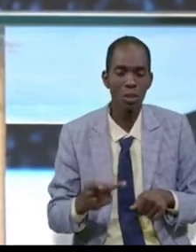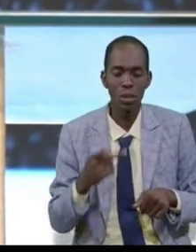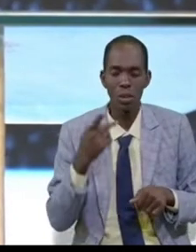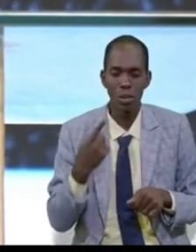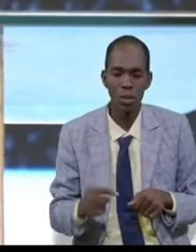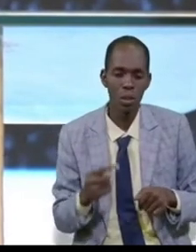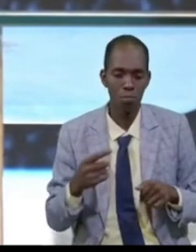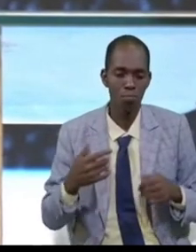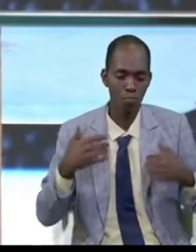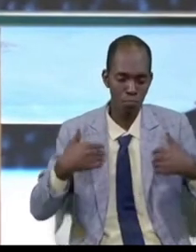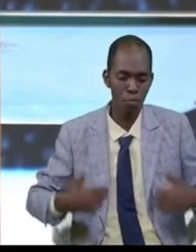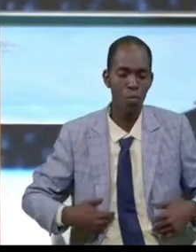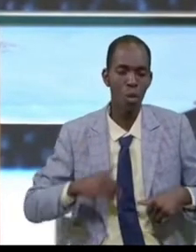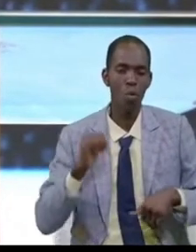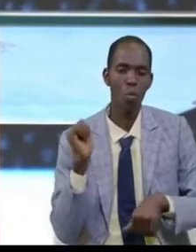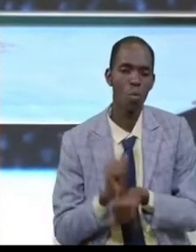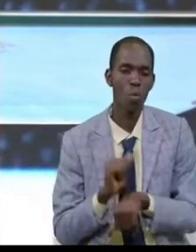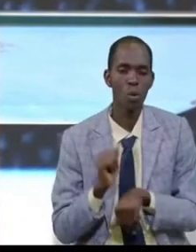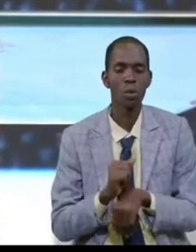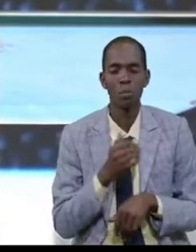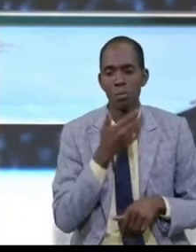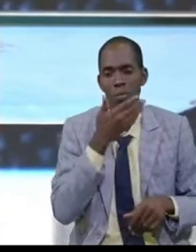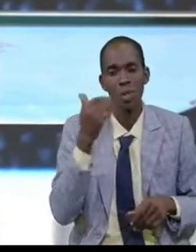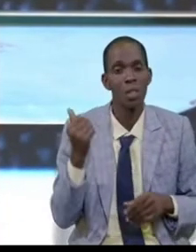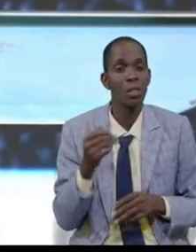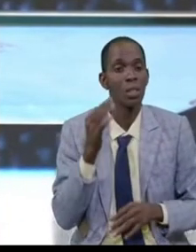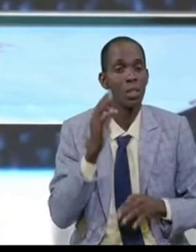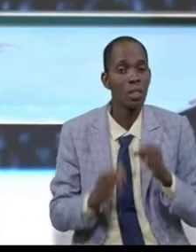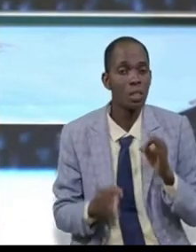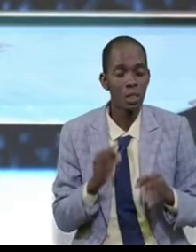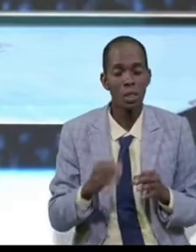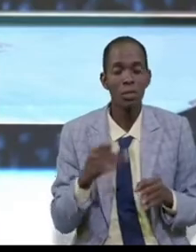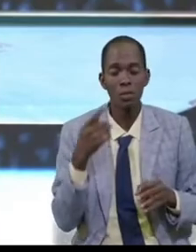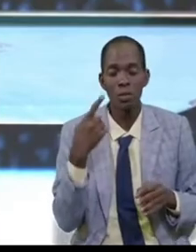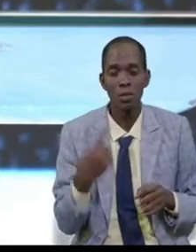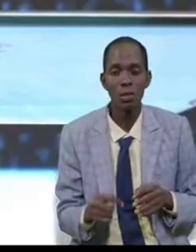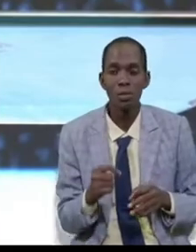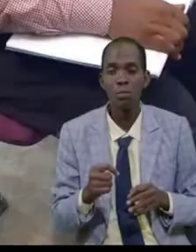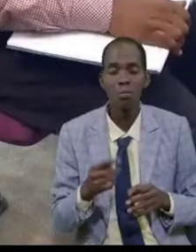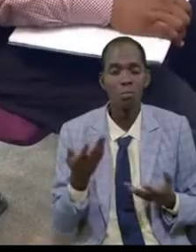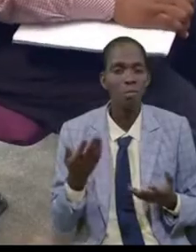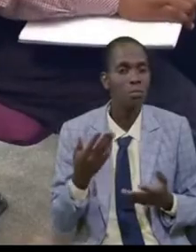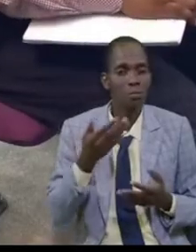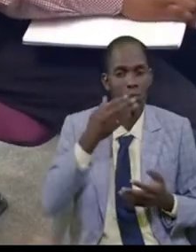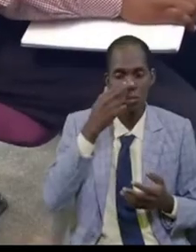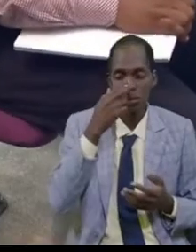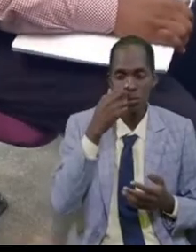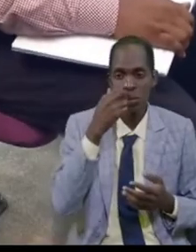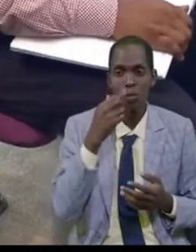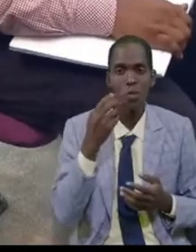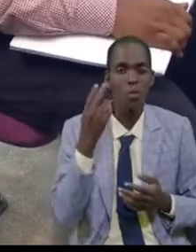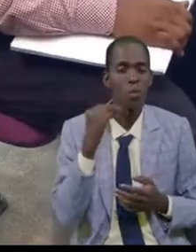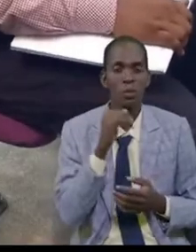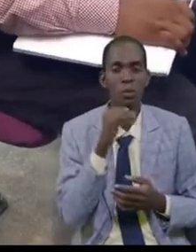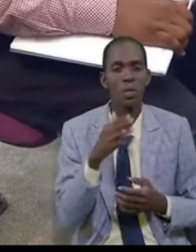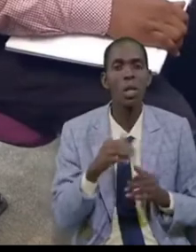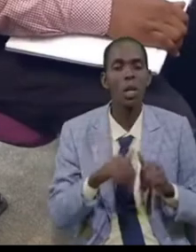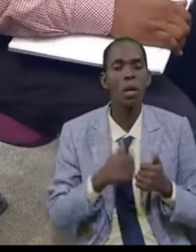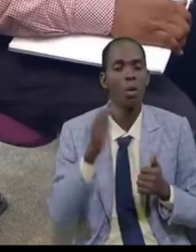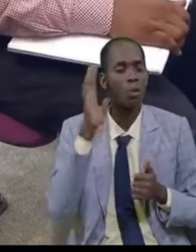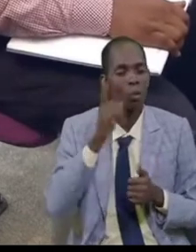the whole were hearing, where were the smelling? Look at verse 18 now. But now,